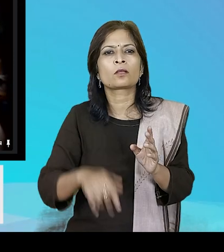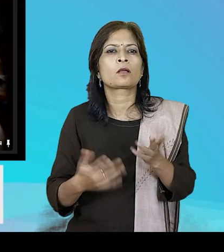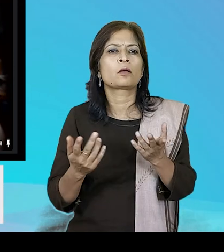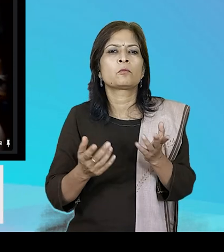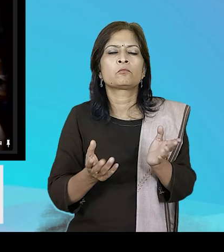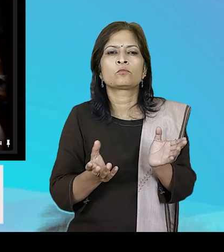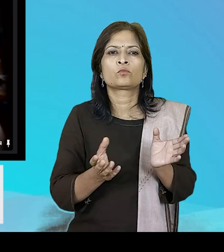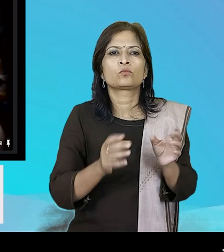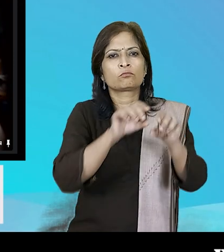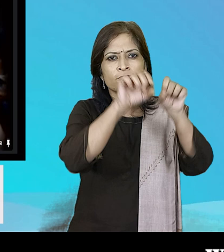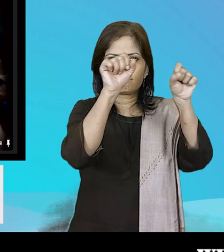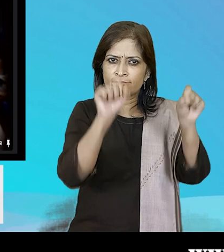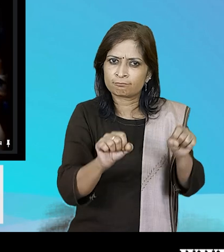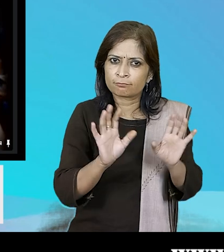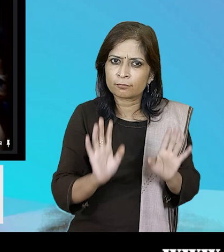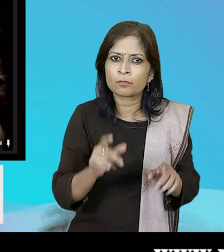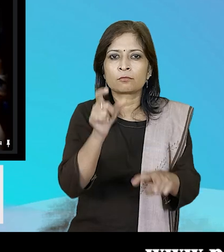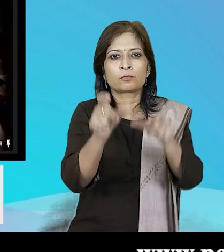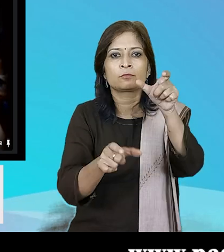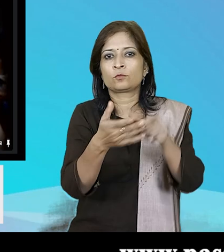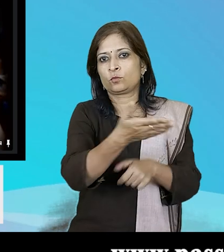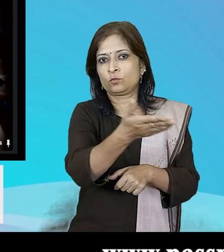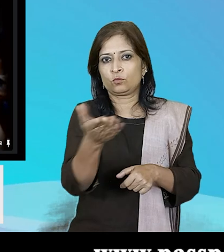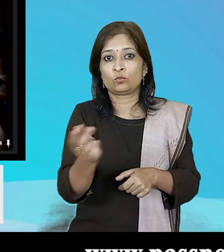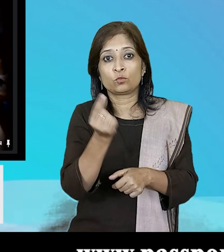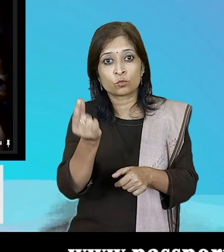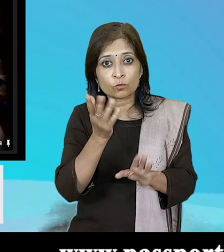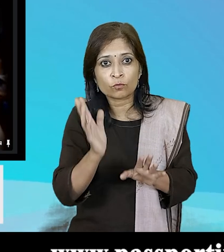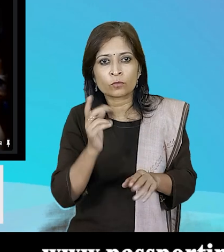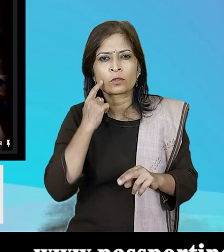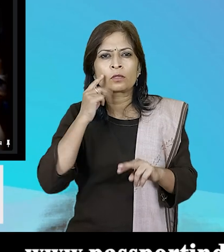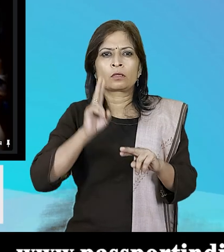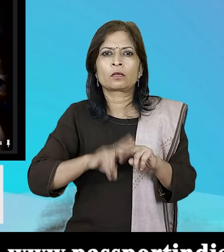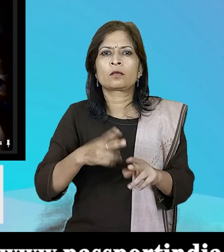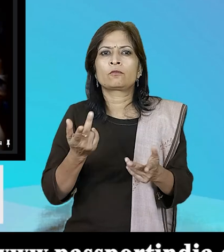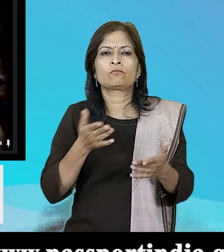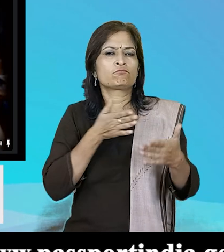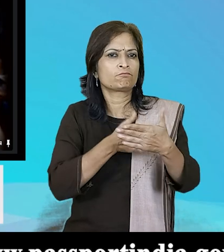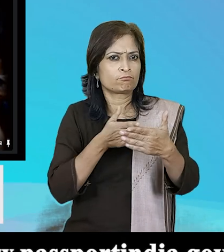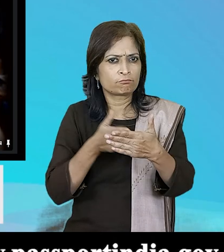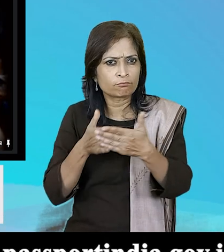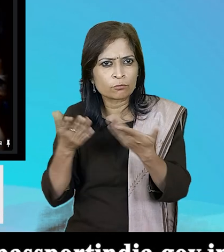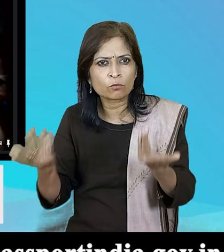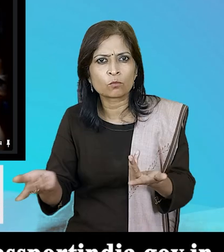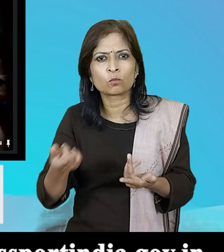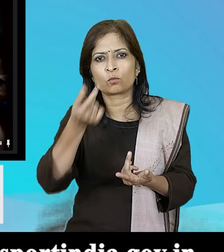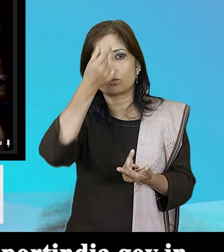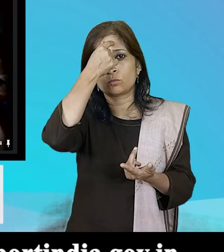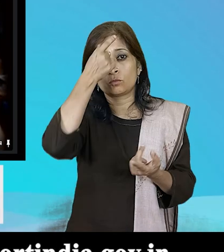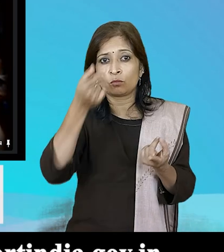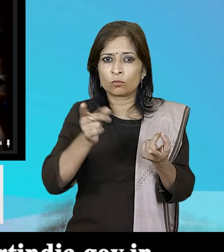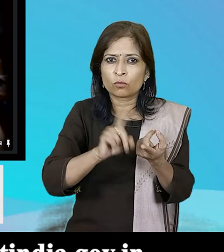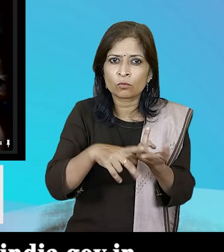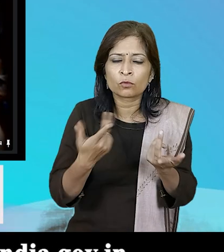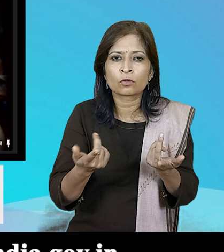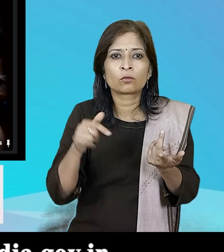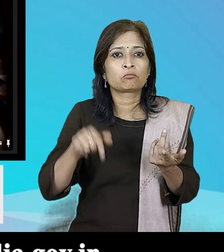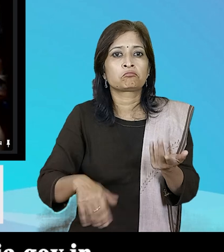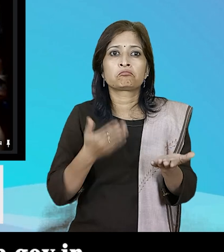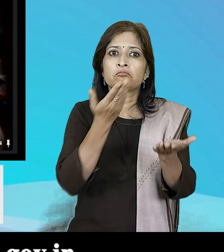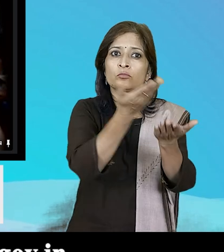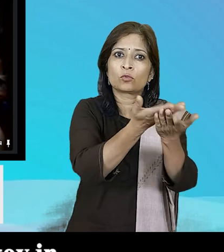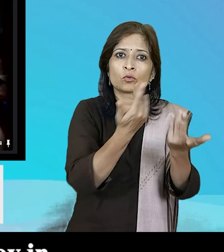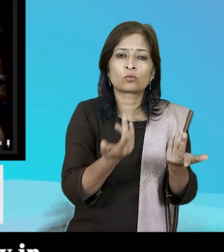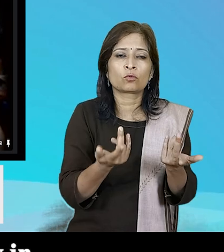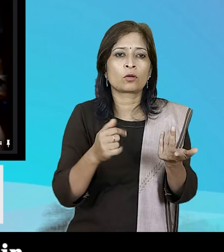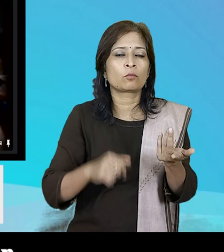various mechanisms the people can use in case they feel that there is some uh, uh, deficit